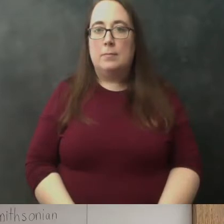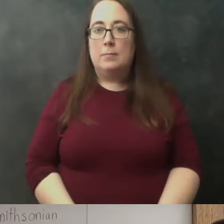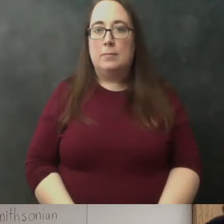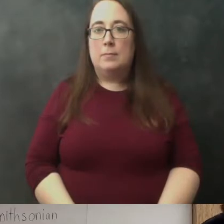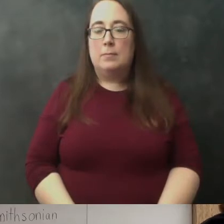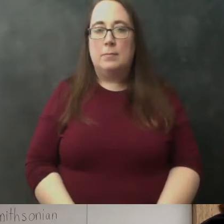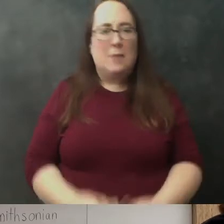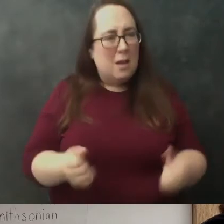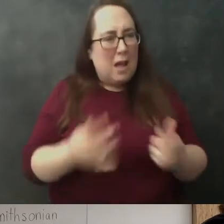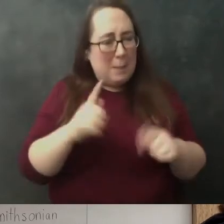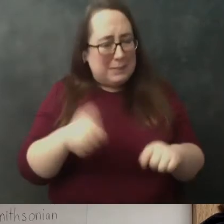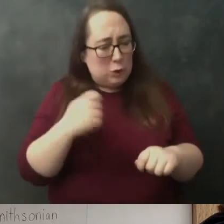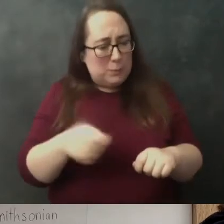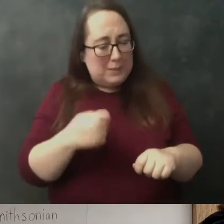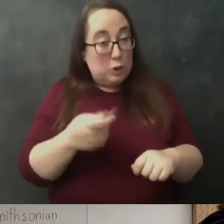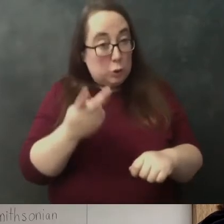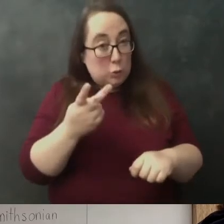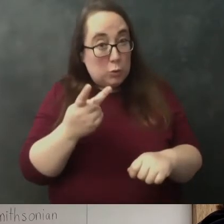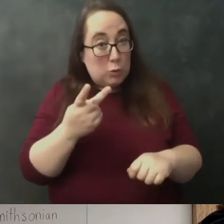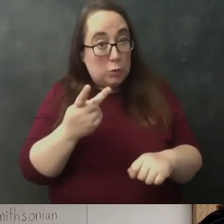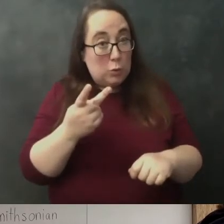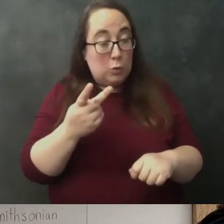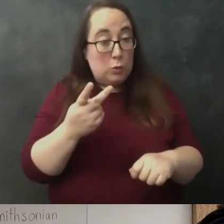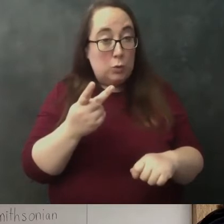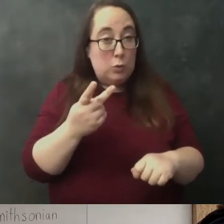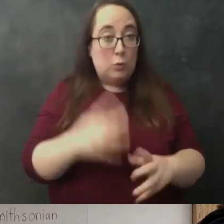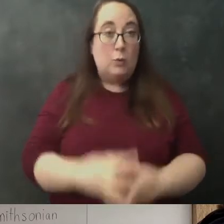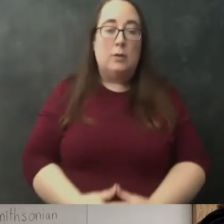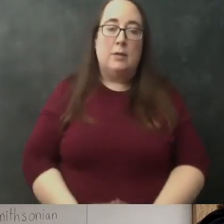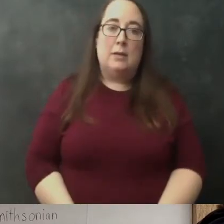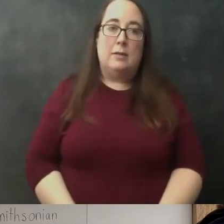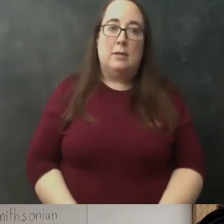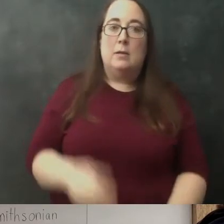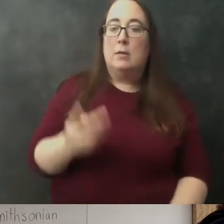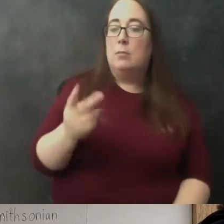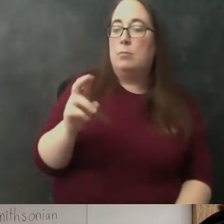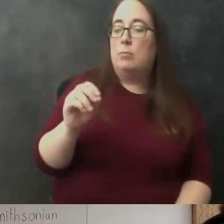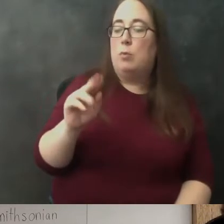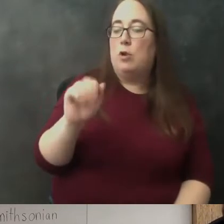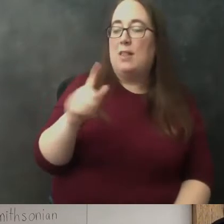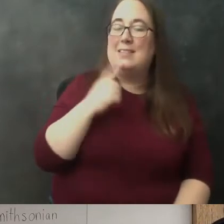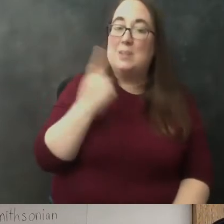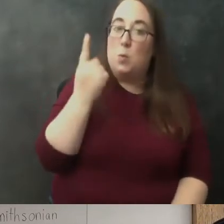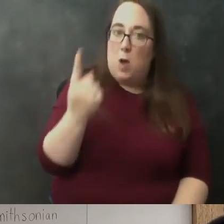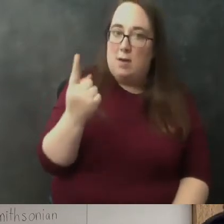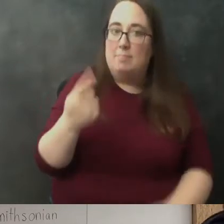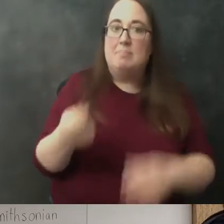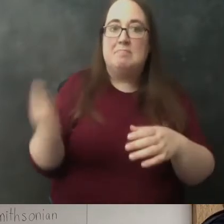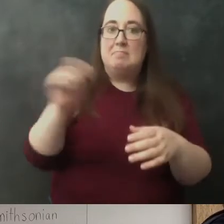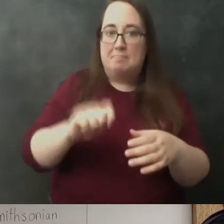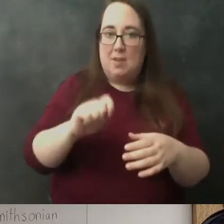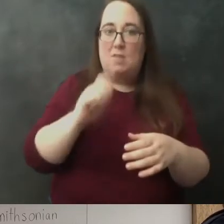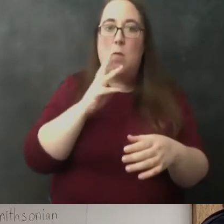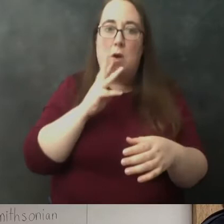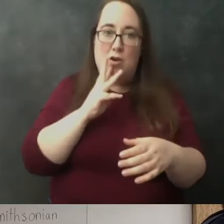many scoops again, Katrina? Was it 2? So the protocol says 1 scoop of water. Okay, 1 scoop.